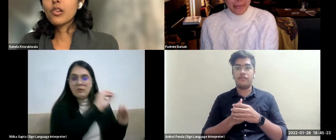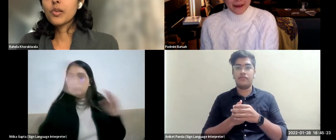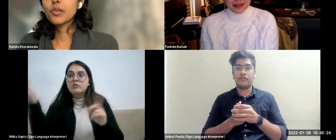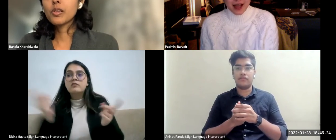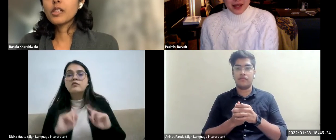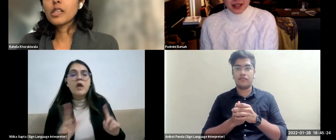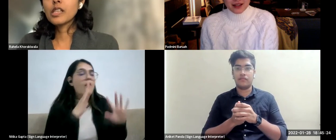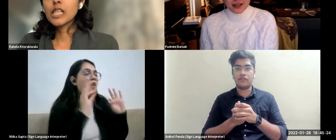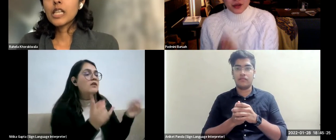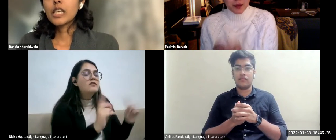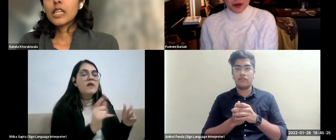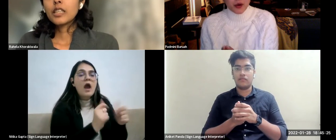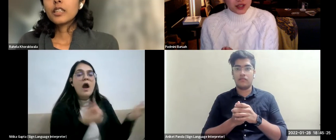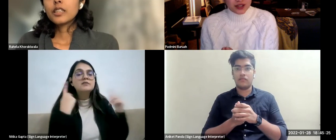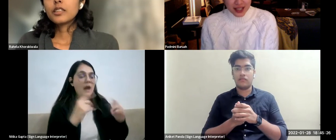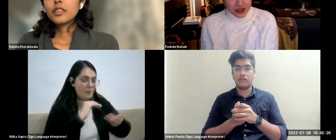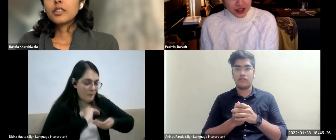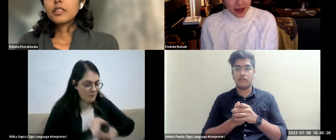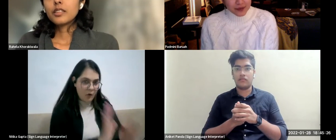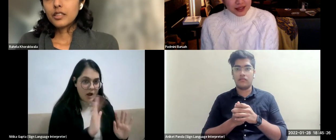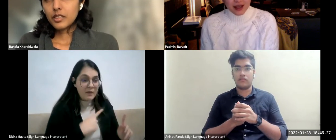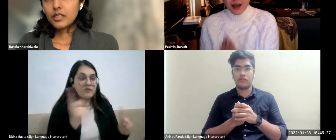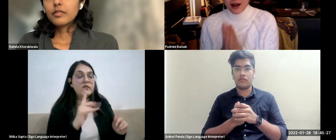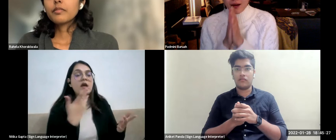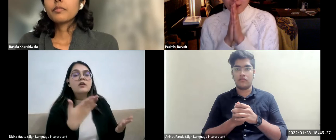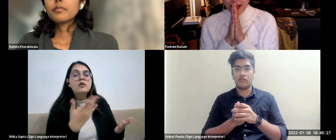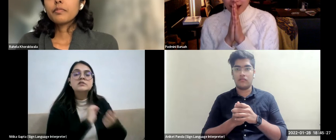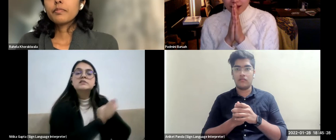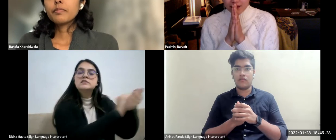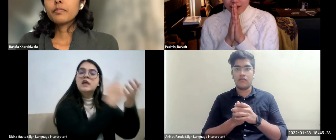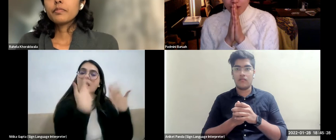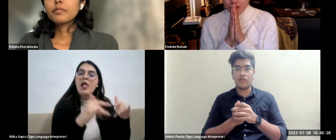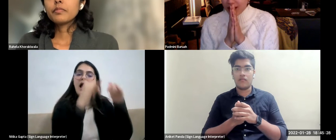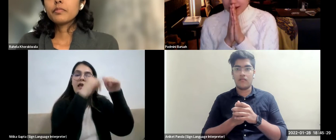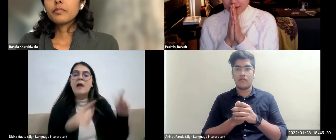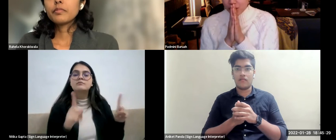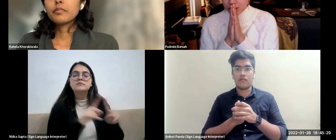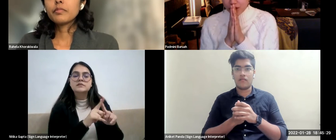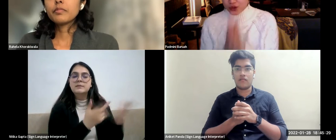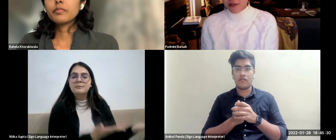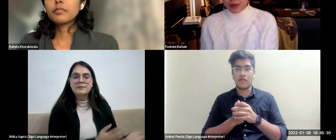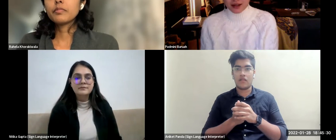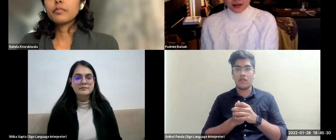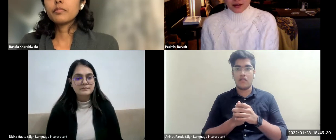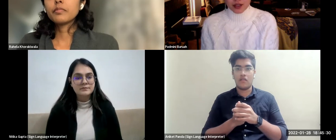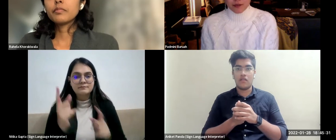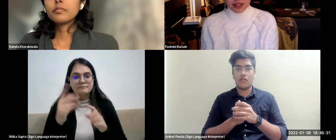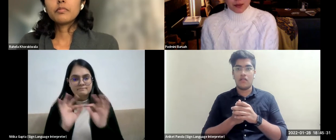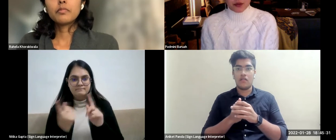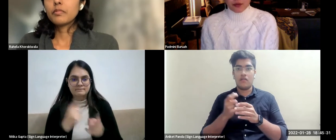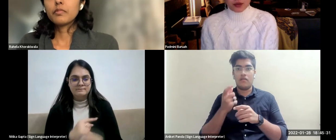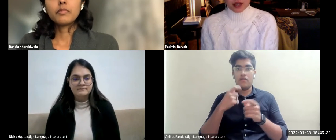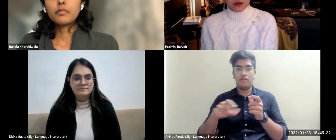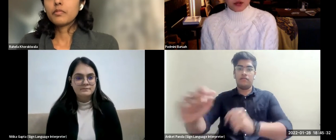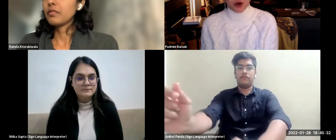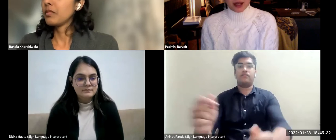So people go into detention camps, and those have been some